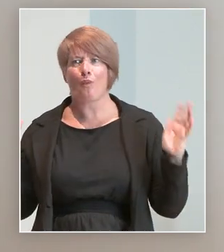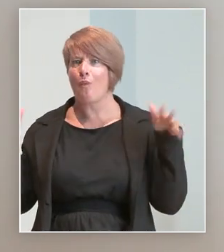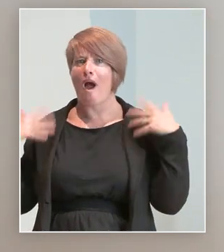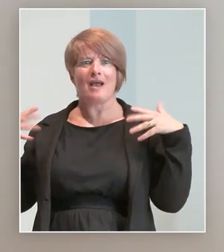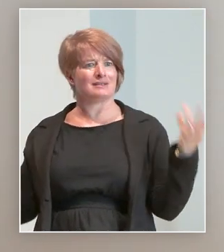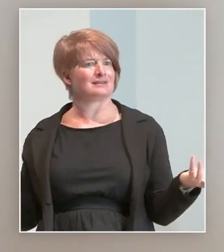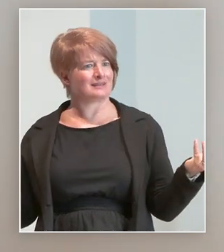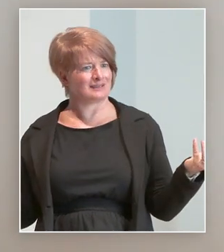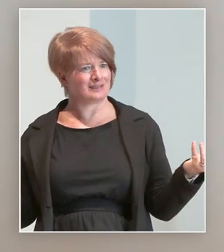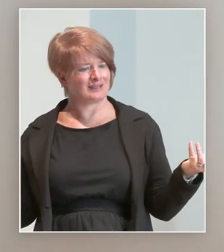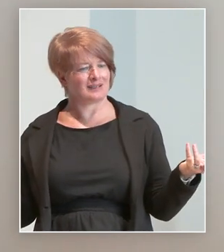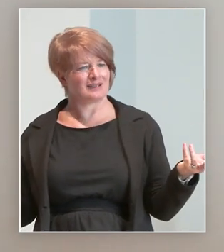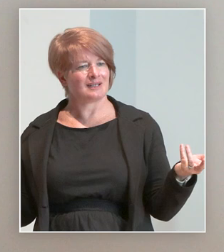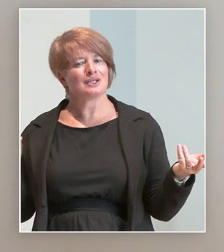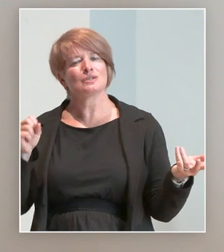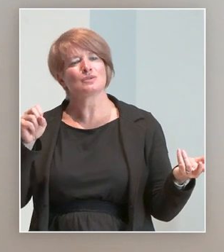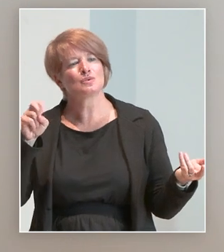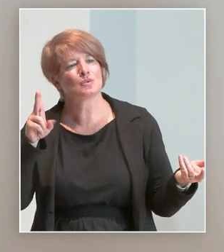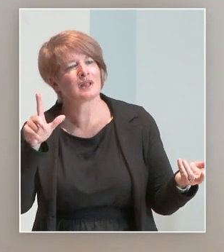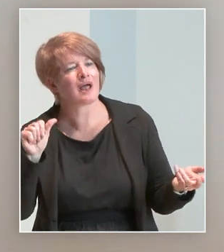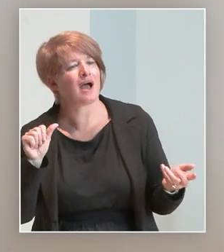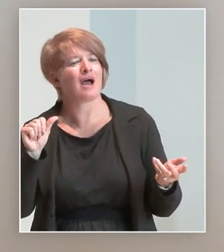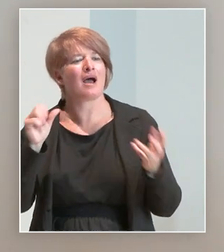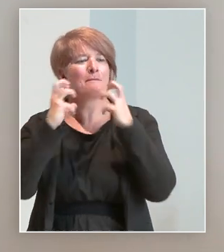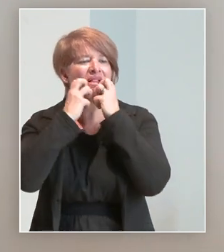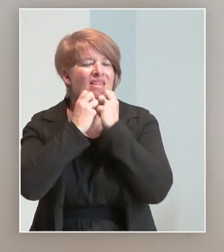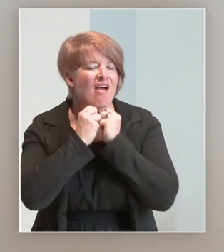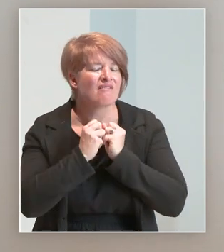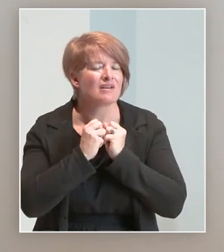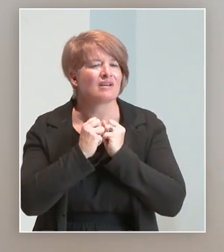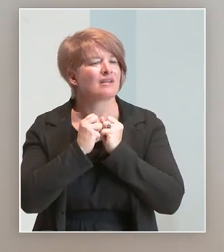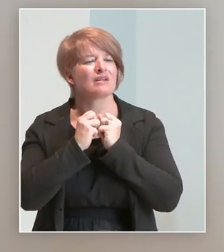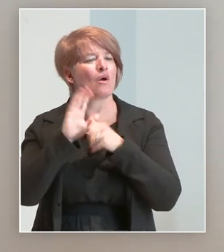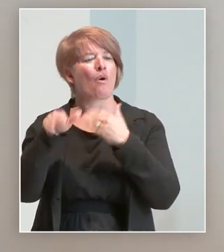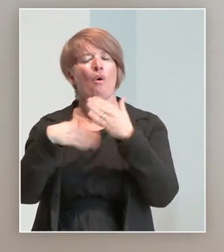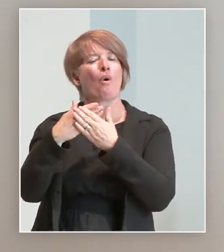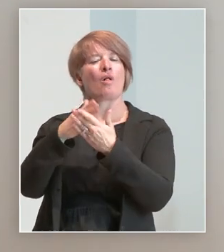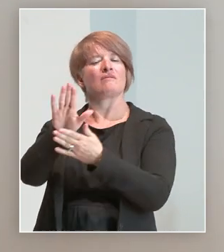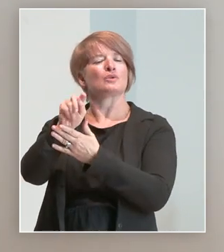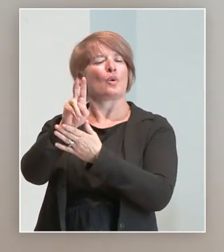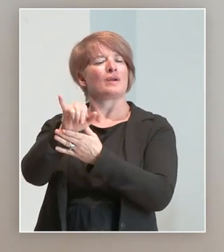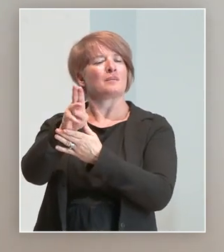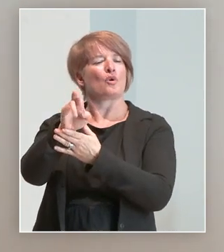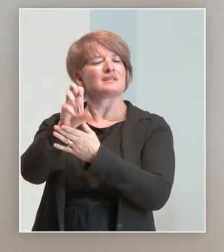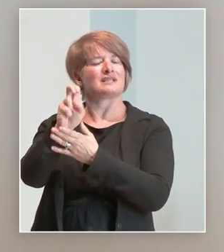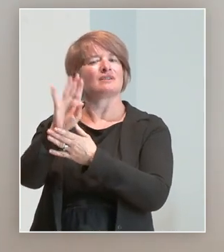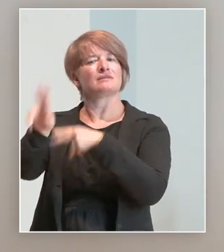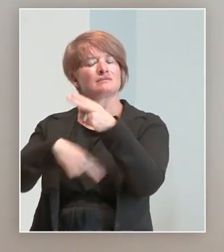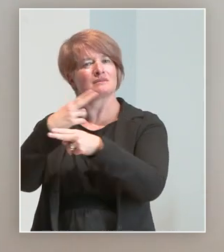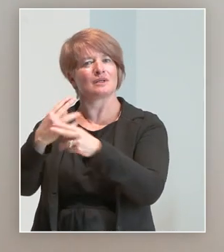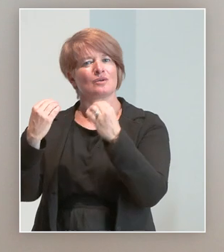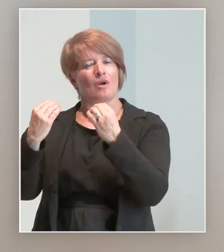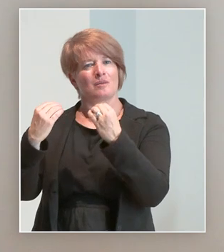Wild, and then Sula, and then Beloved, and all the womanity in Toni Morrison's universe that taught me the truth of